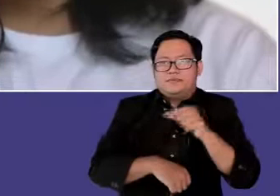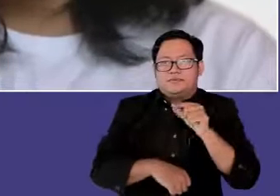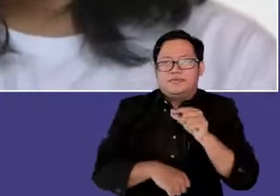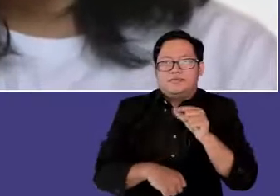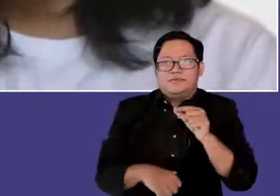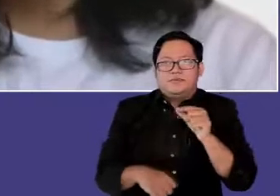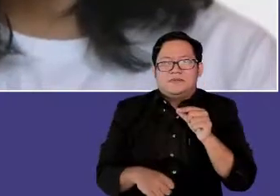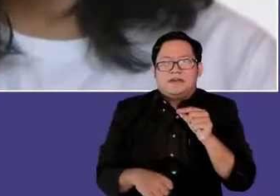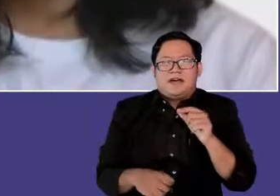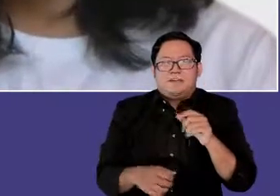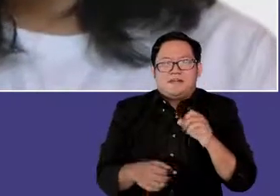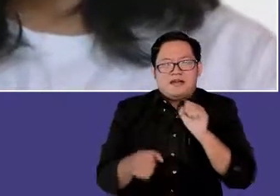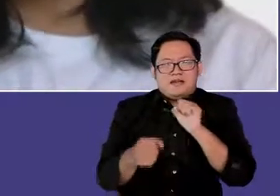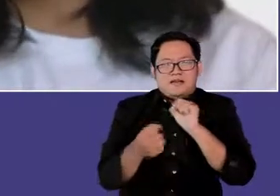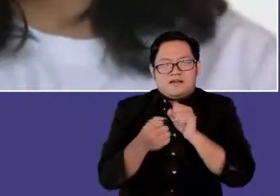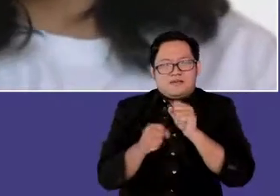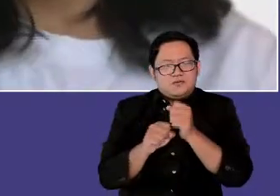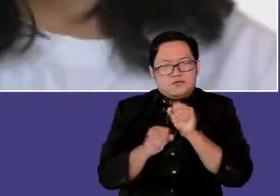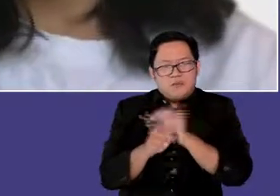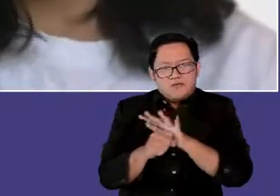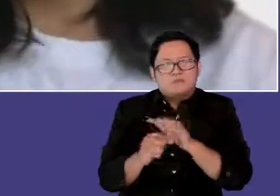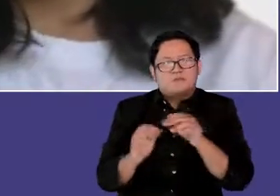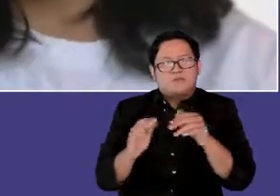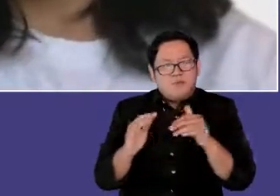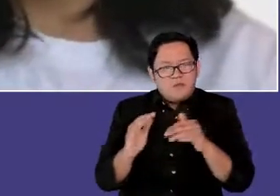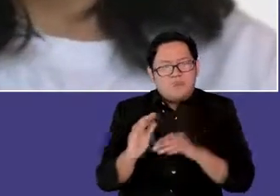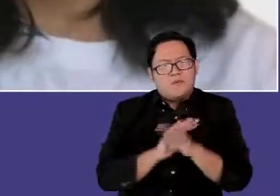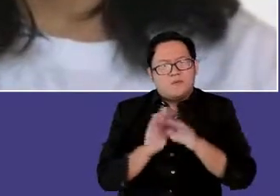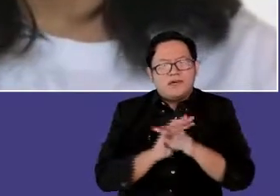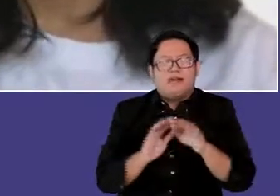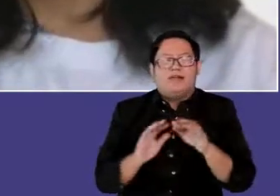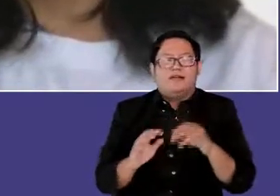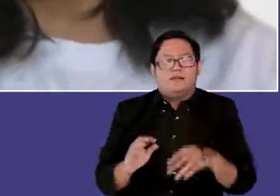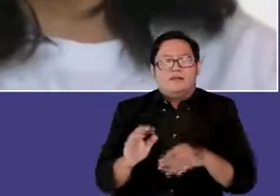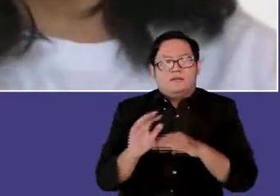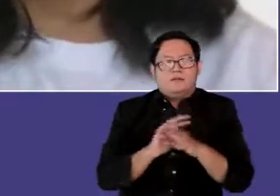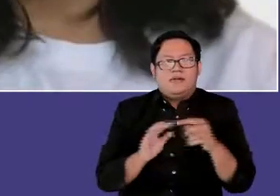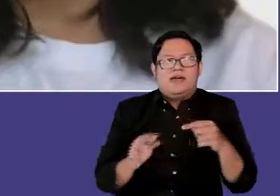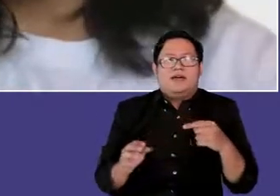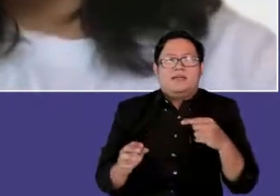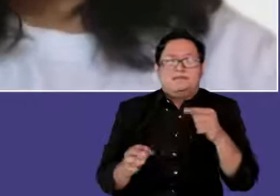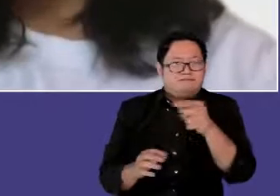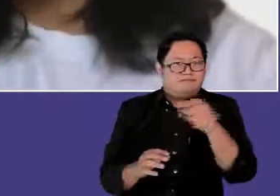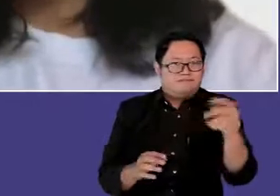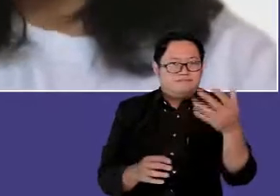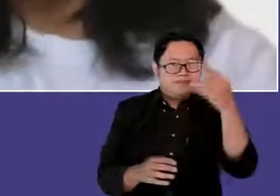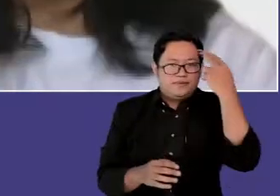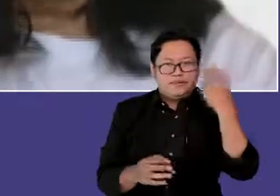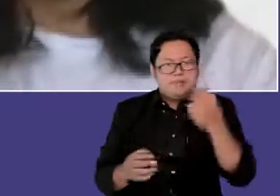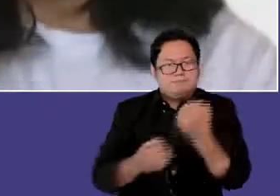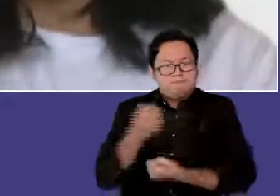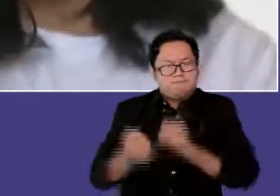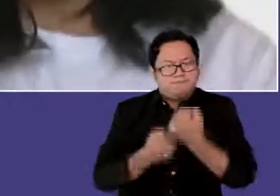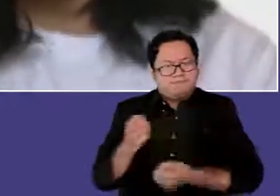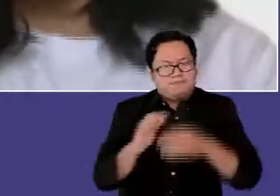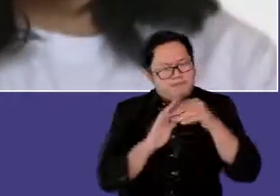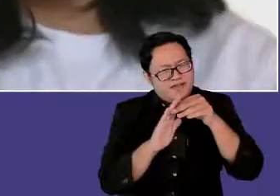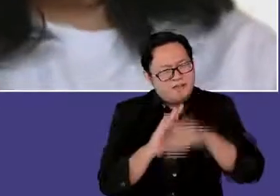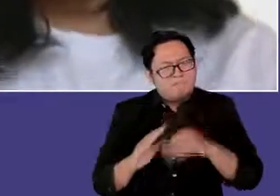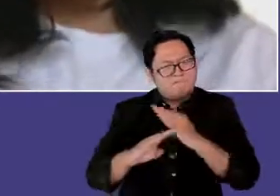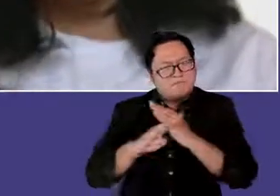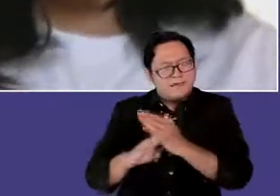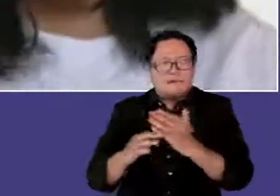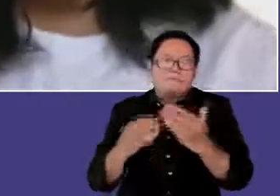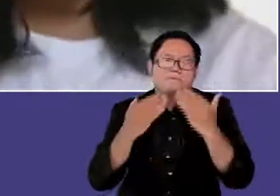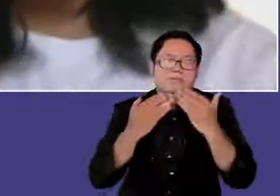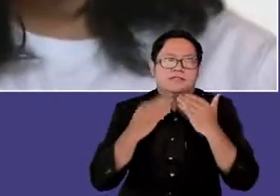wave of cases. So thank you again for your difficult that you are undertaking. As for myself, I have